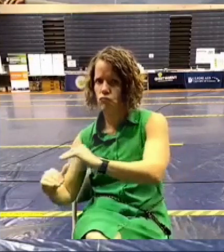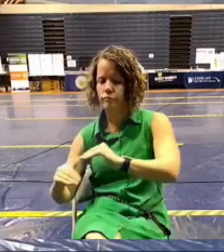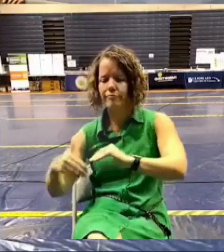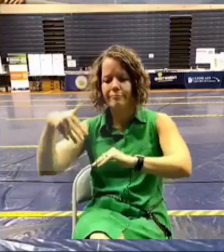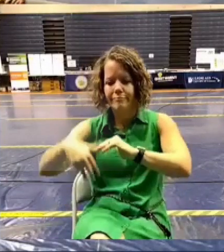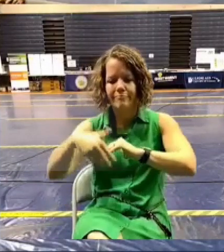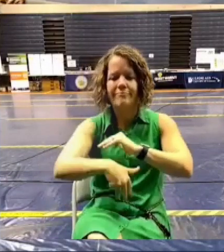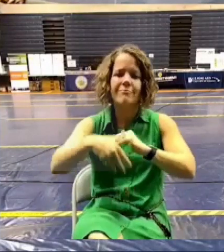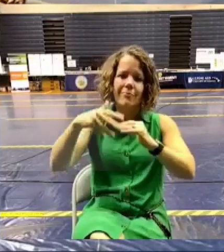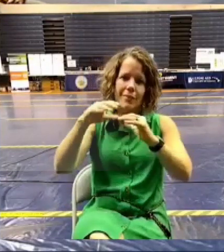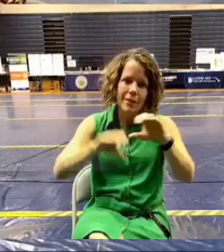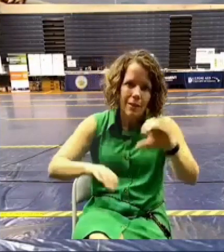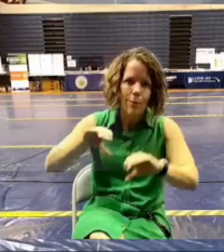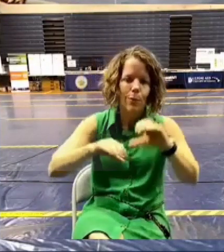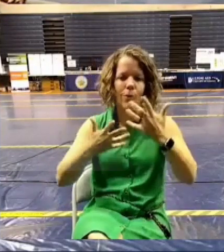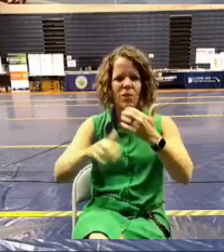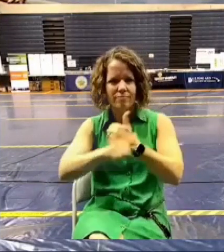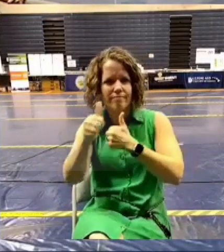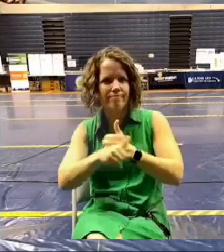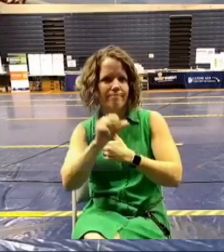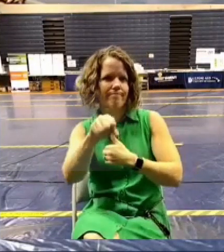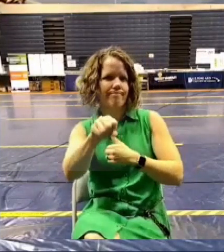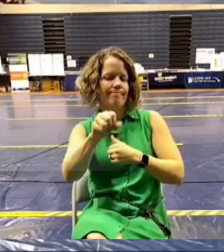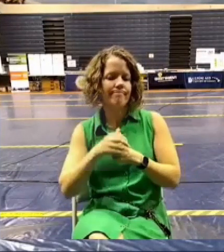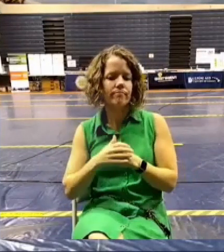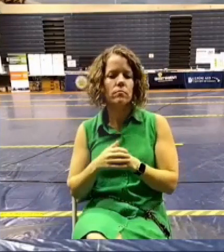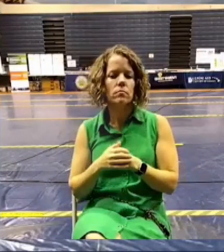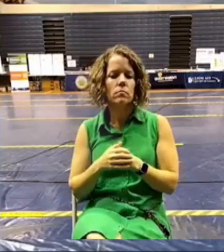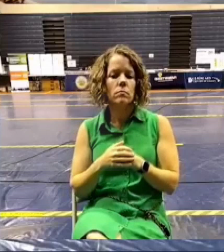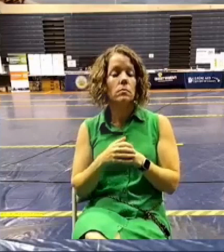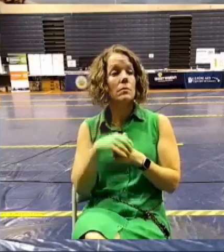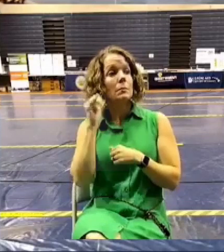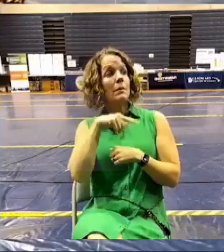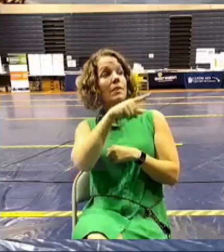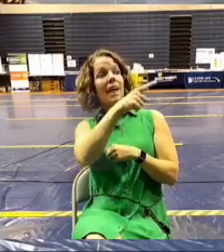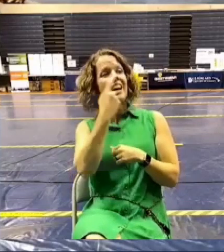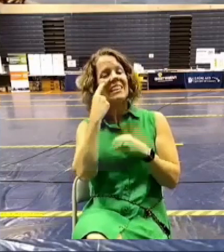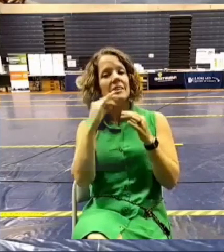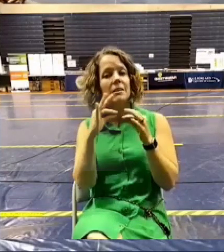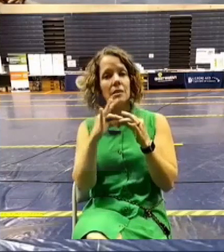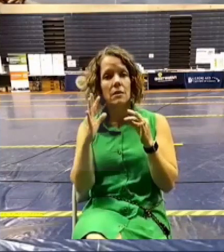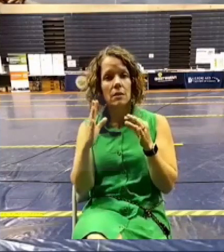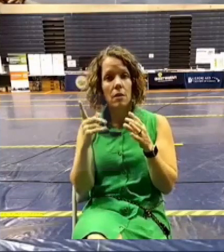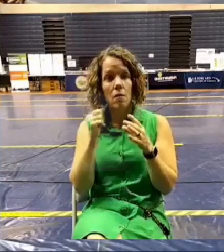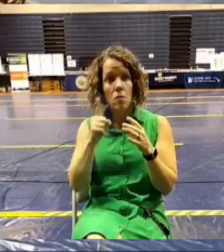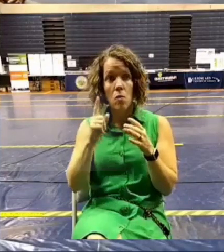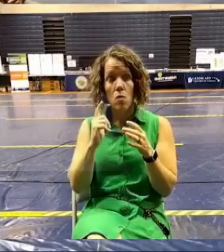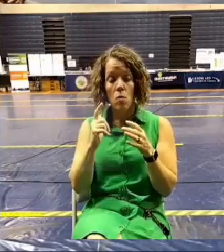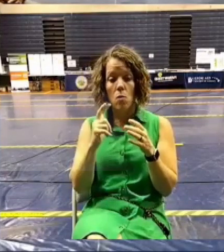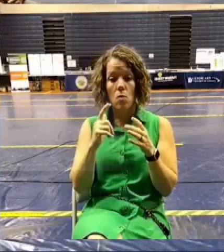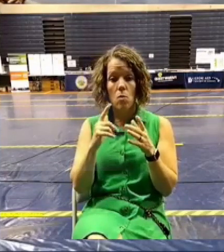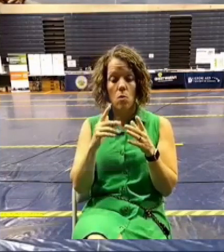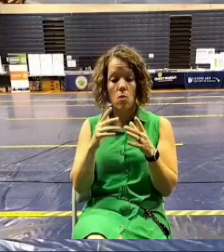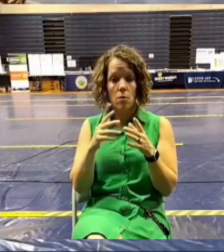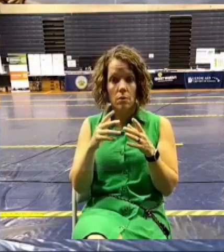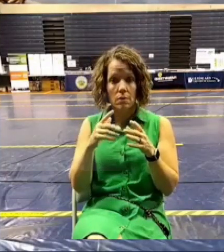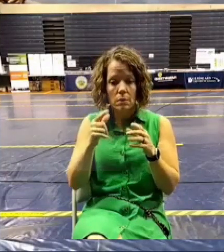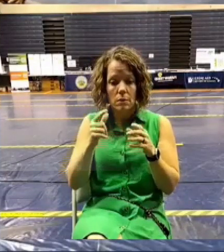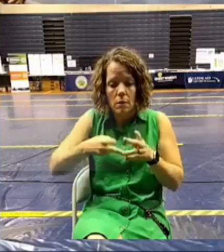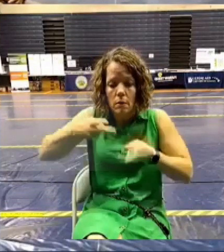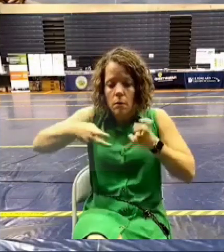there's not a part of the process to try to test. And again, I think for the process to work smoothly,